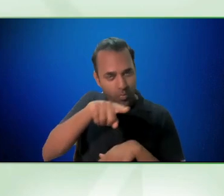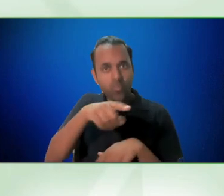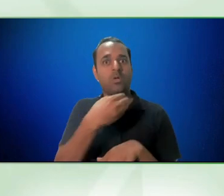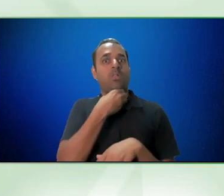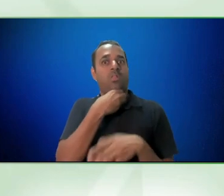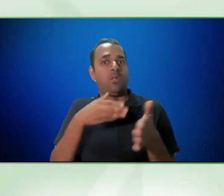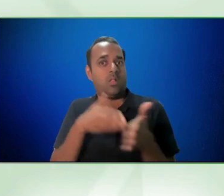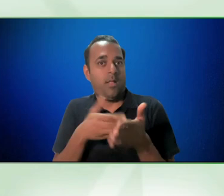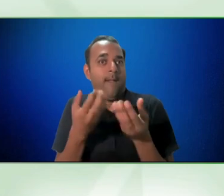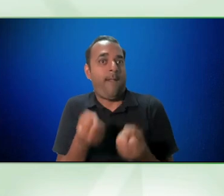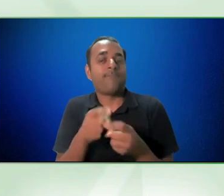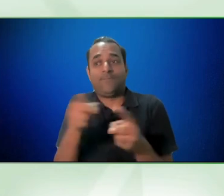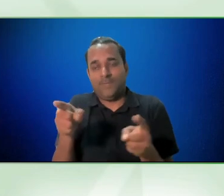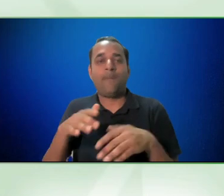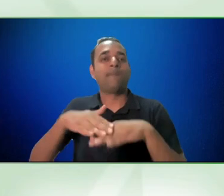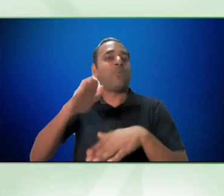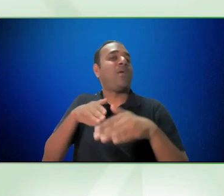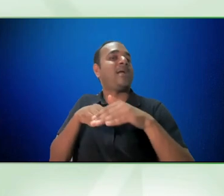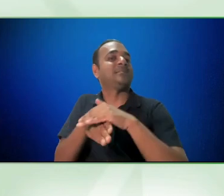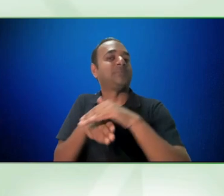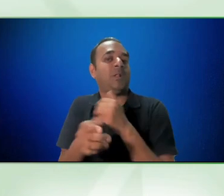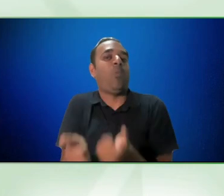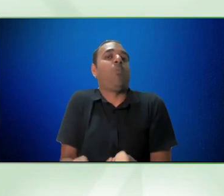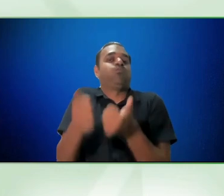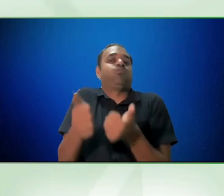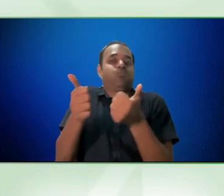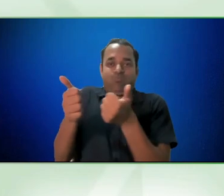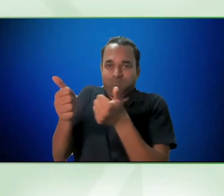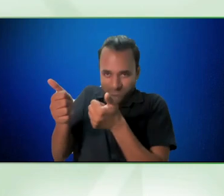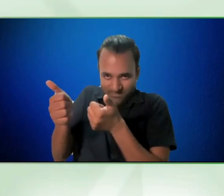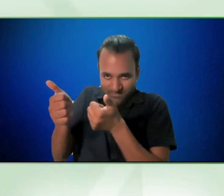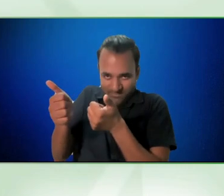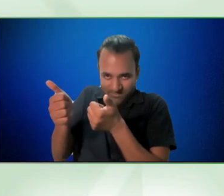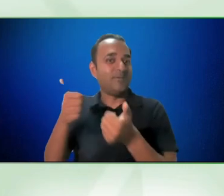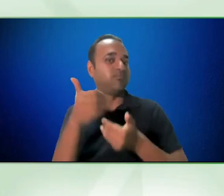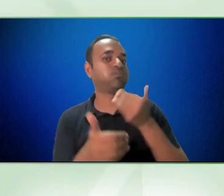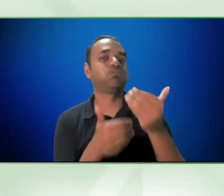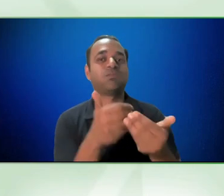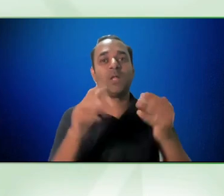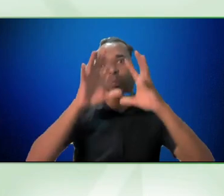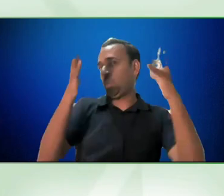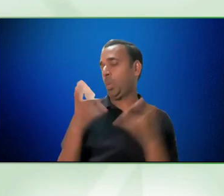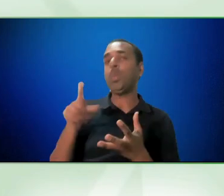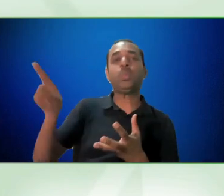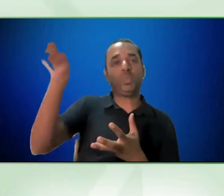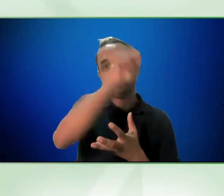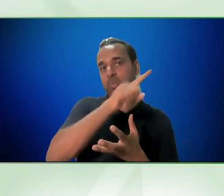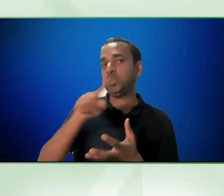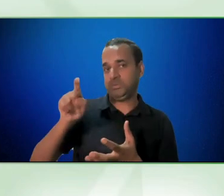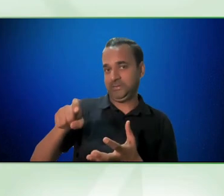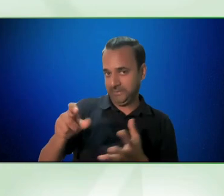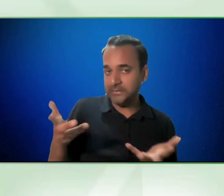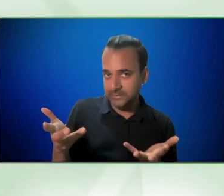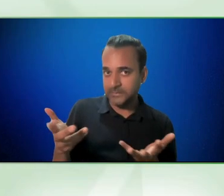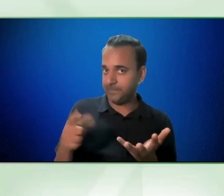of the app to me? Okay. I think the most obvious point is, eight's the right thing to do. Doing good feels good. But they're going to enable